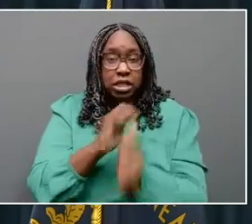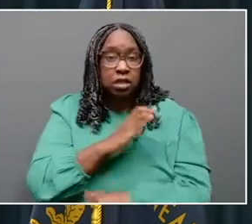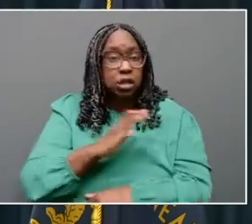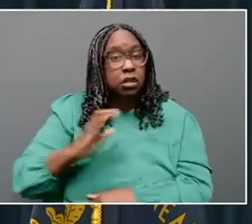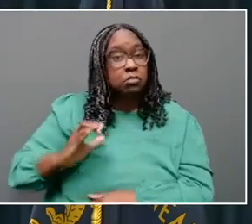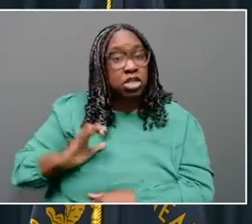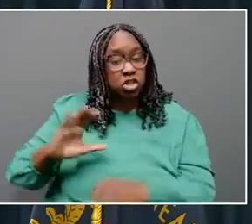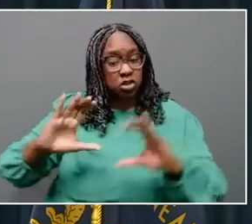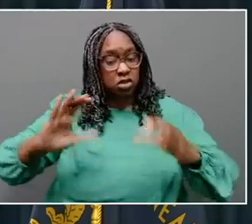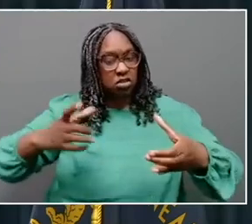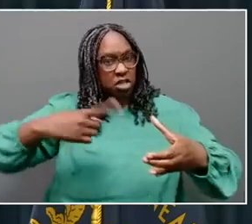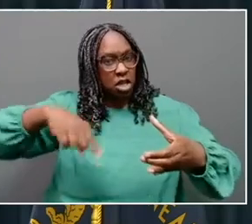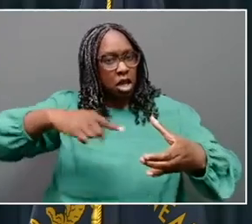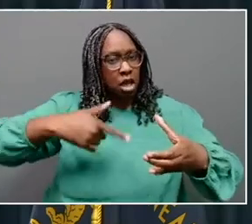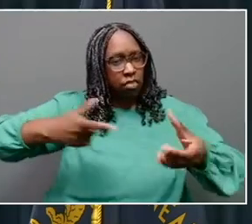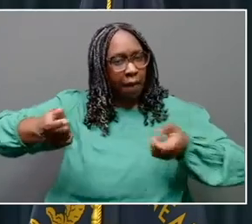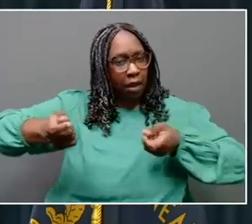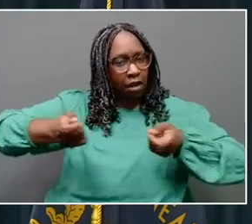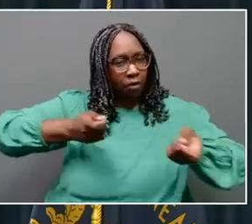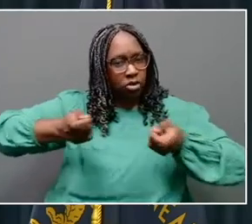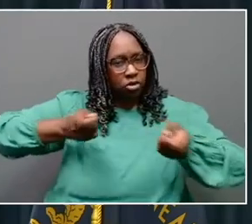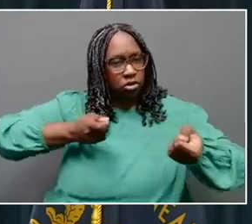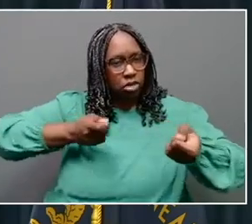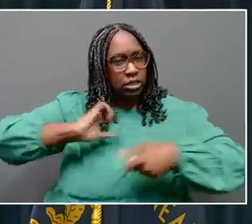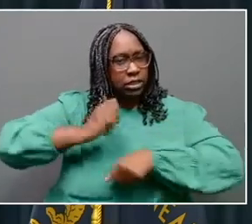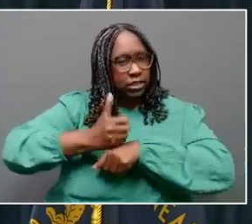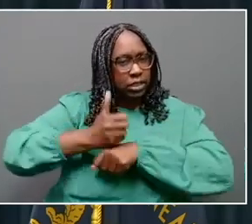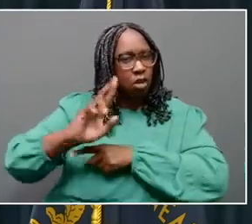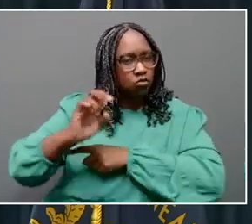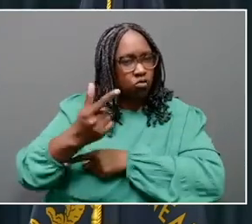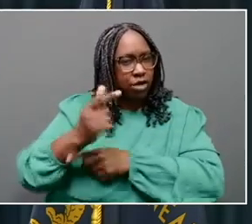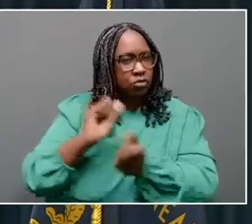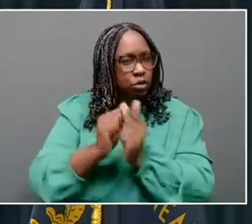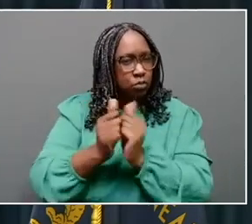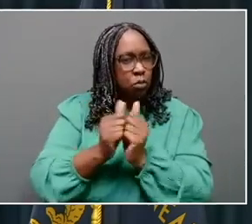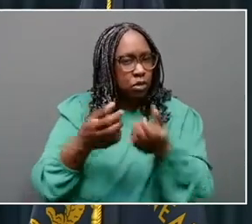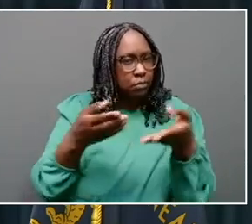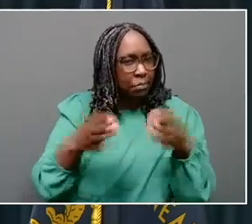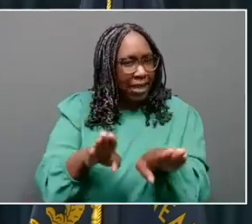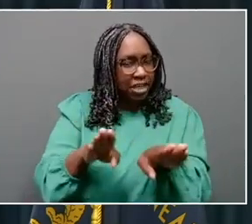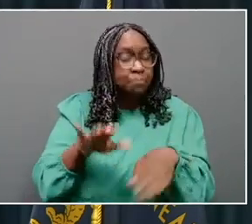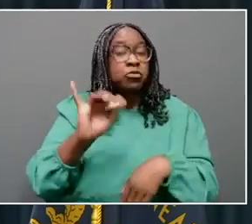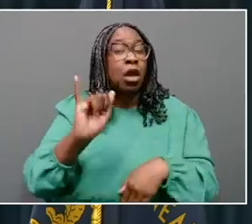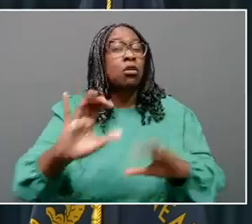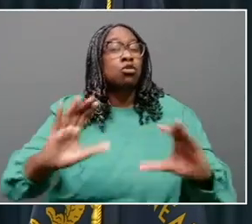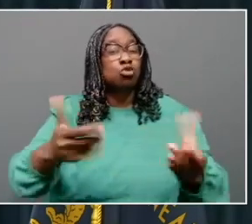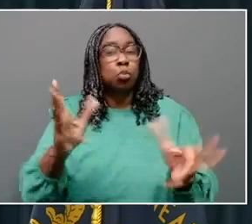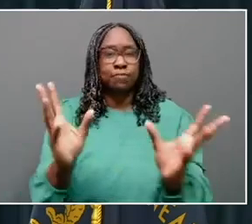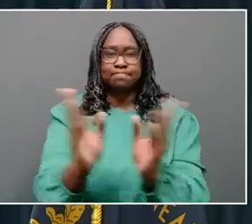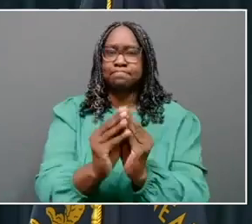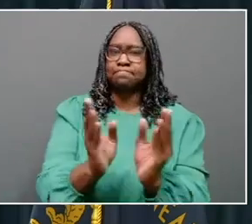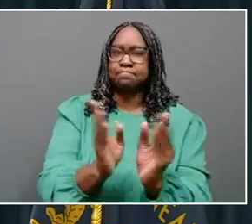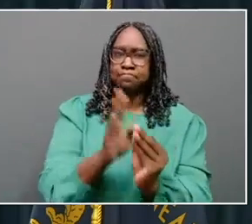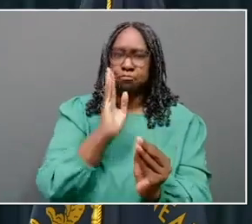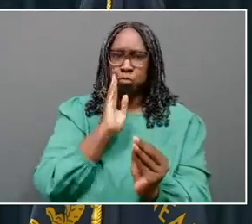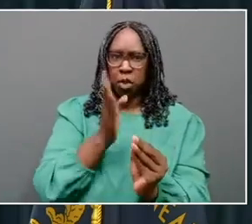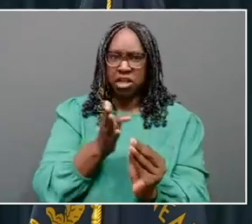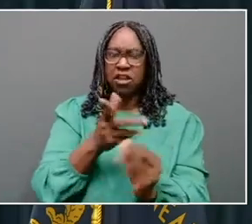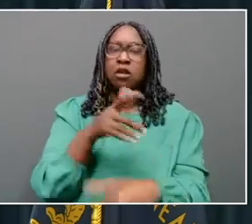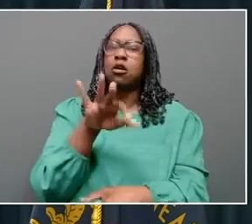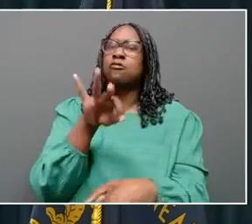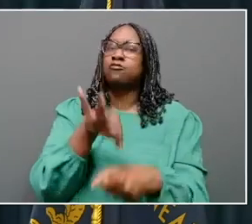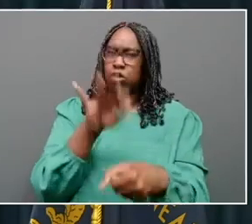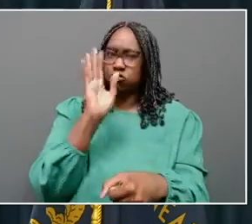governs and regulates sports betting, will have a meeting, and they will vote on the first